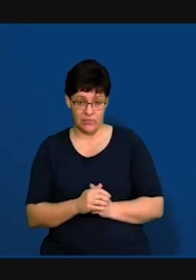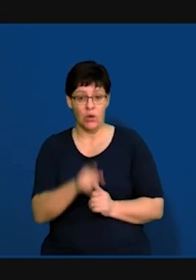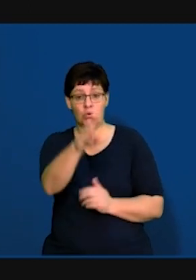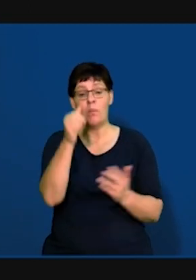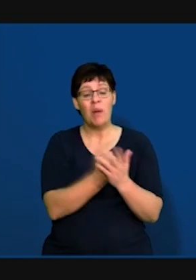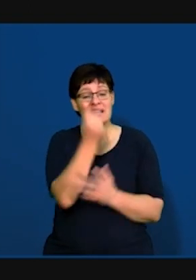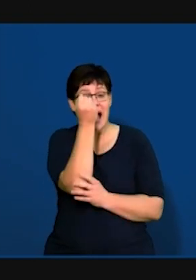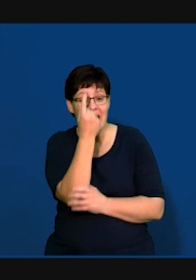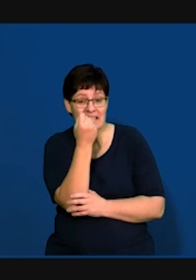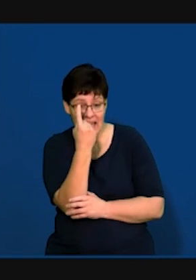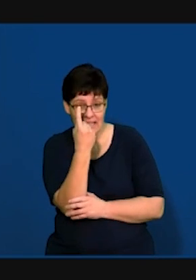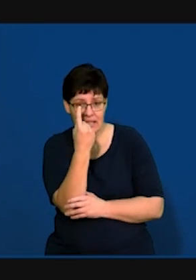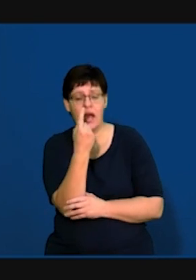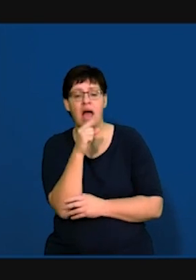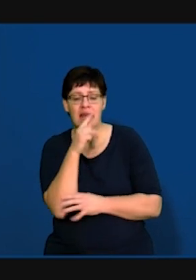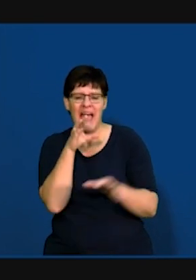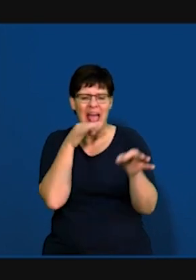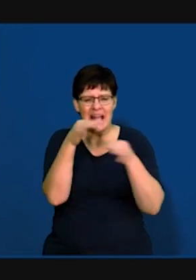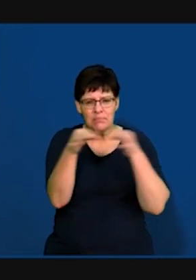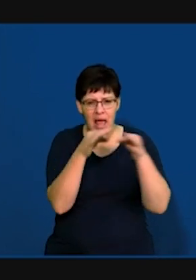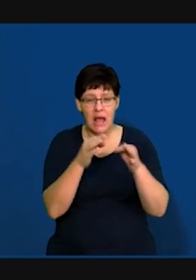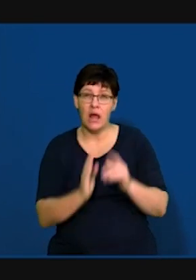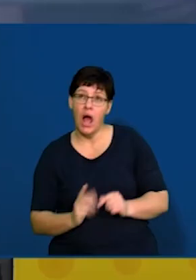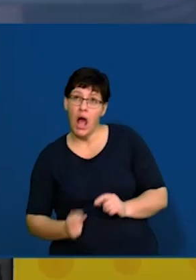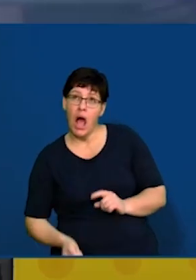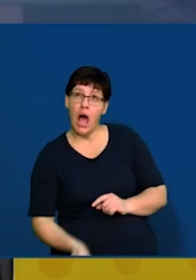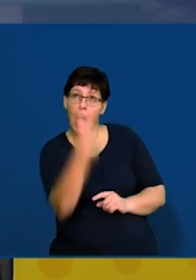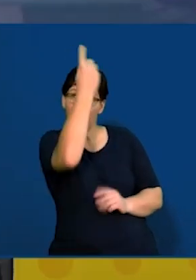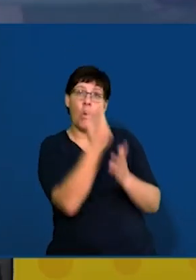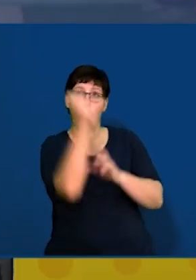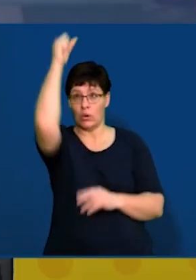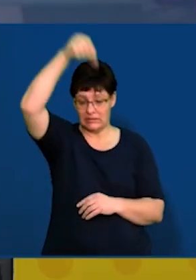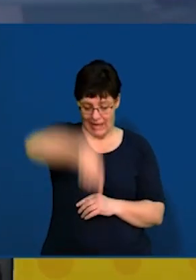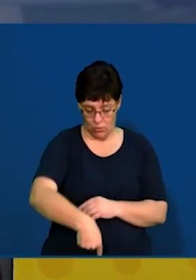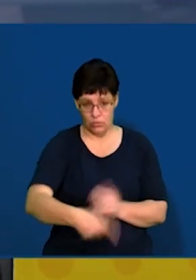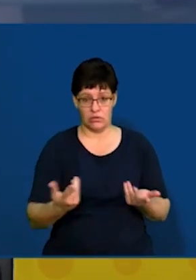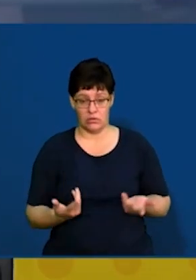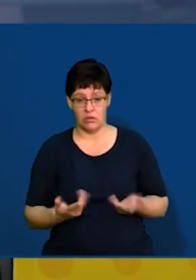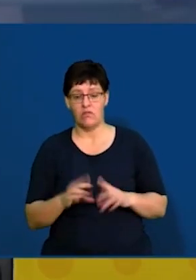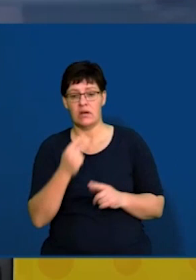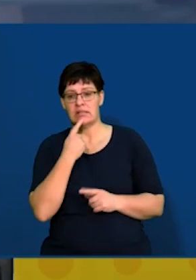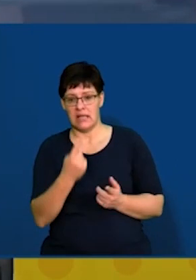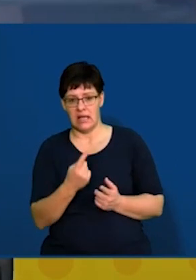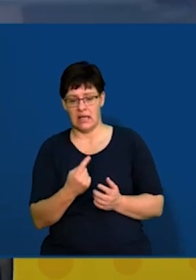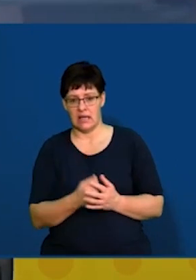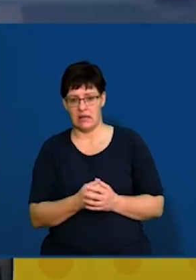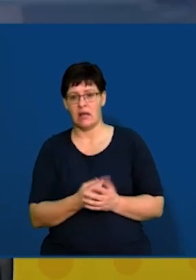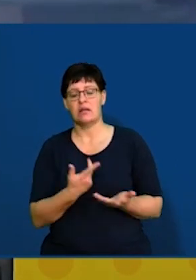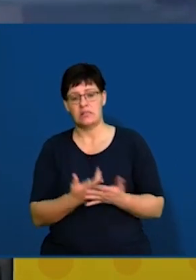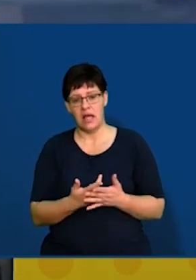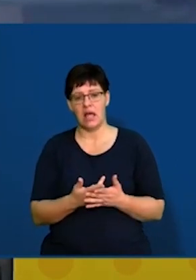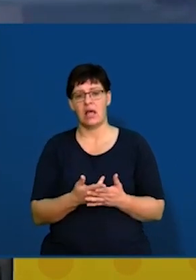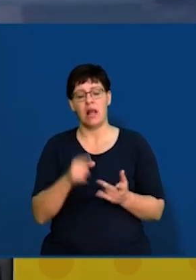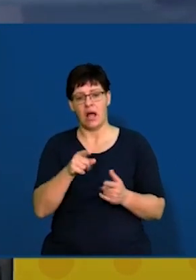understand and state or define the direction from the onset. Say, for argument's sake, if you say take upwards as positive, you're going